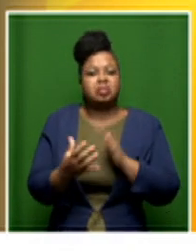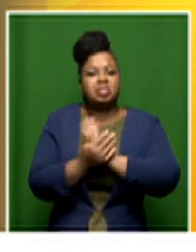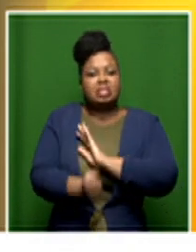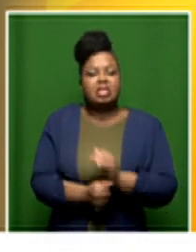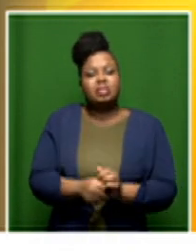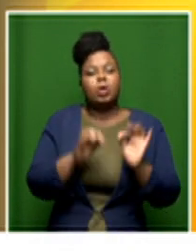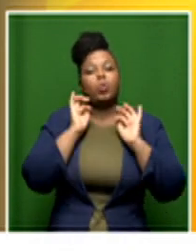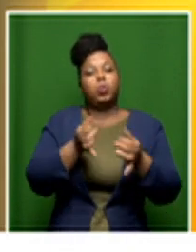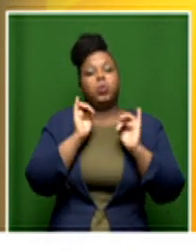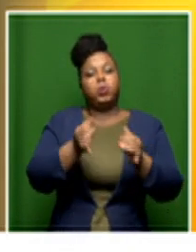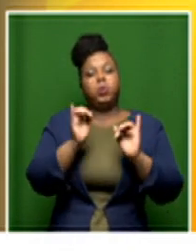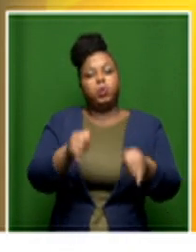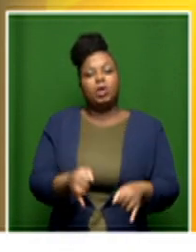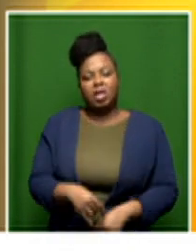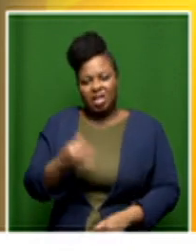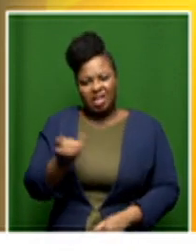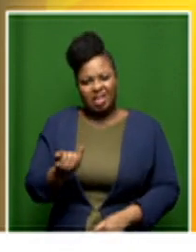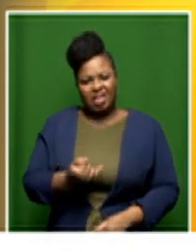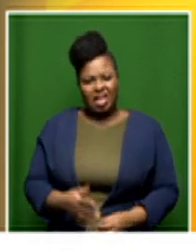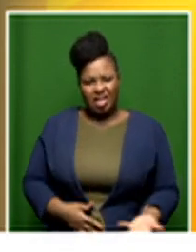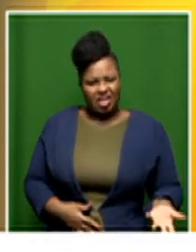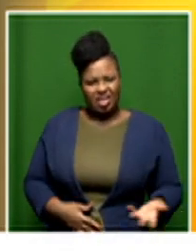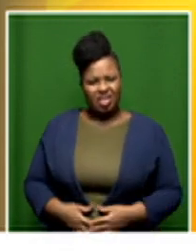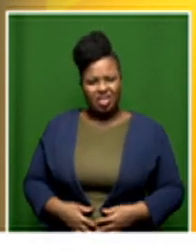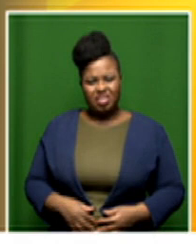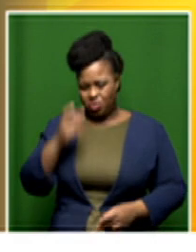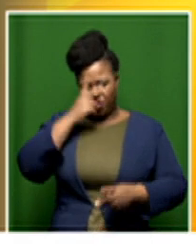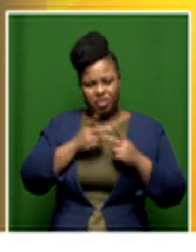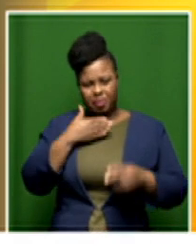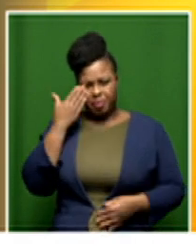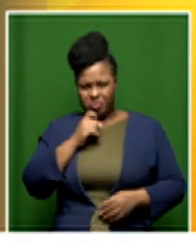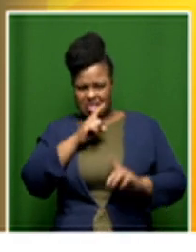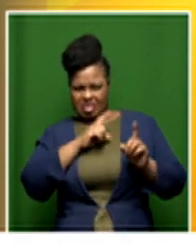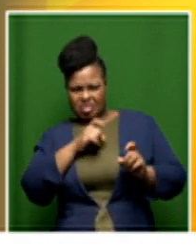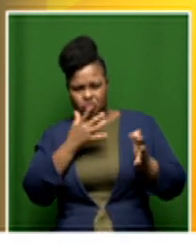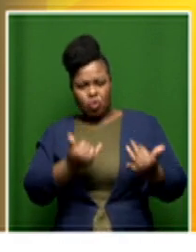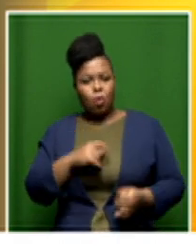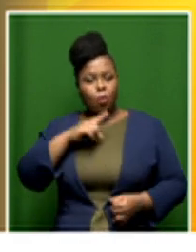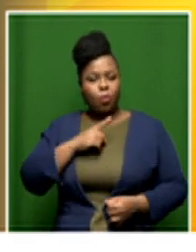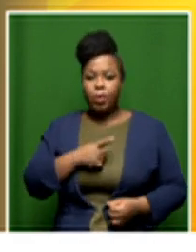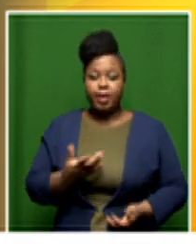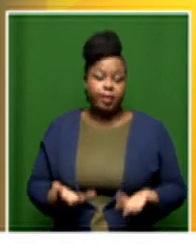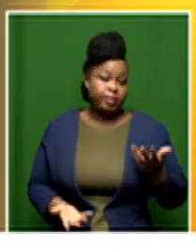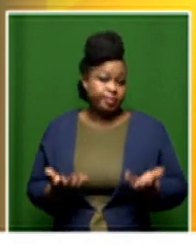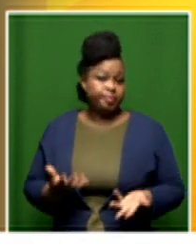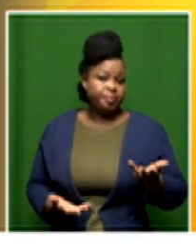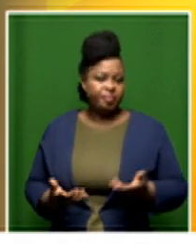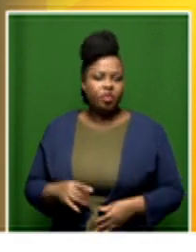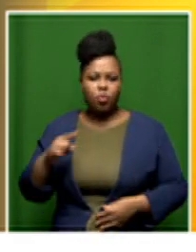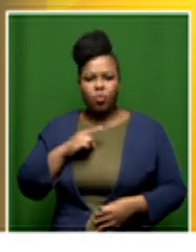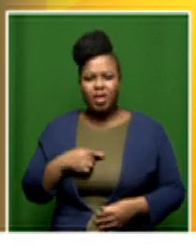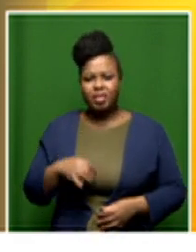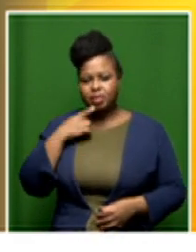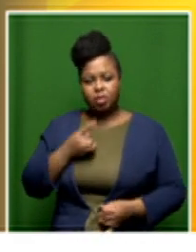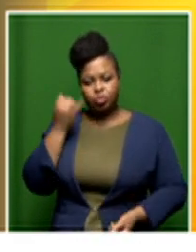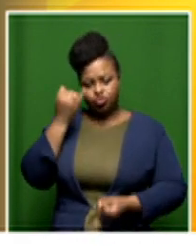skills and ability and sense of acumen is being questioned, albeit being found to be